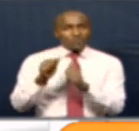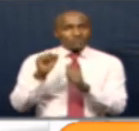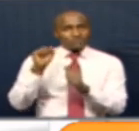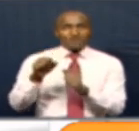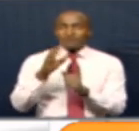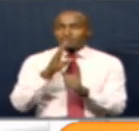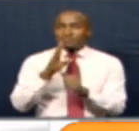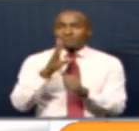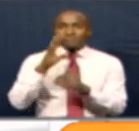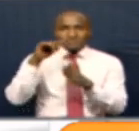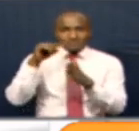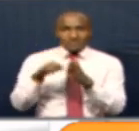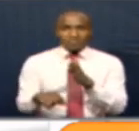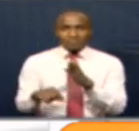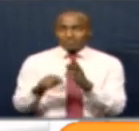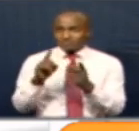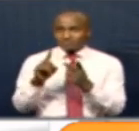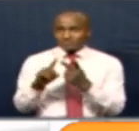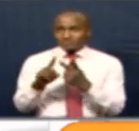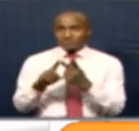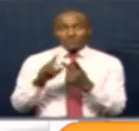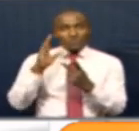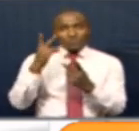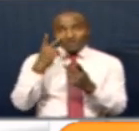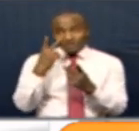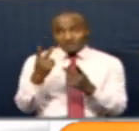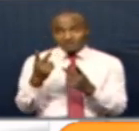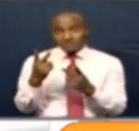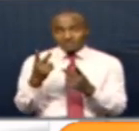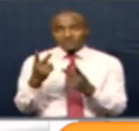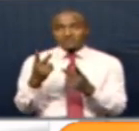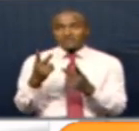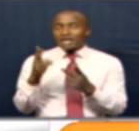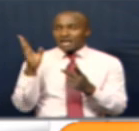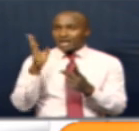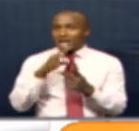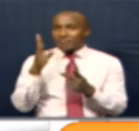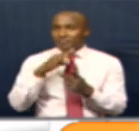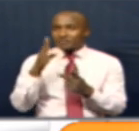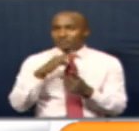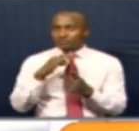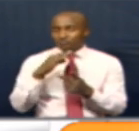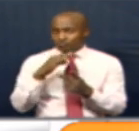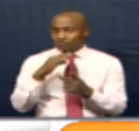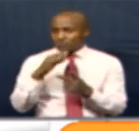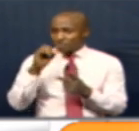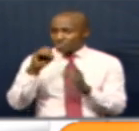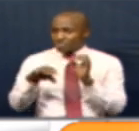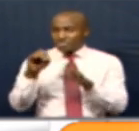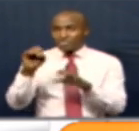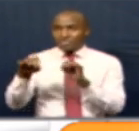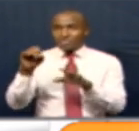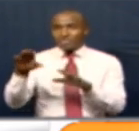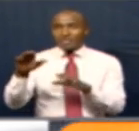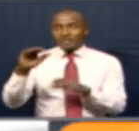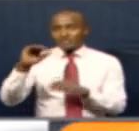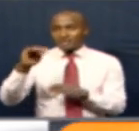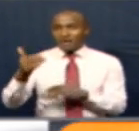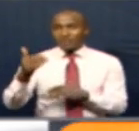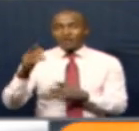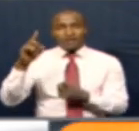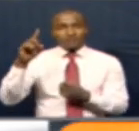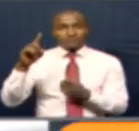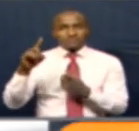in detail. Number two, they should start seeing the piles of garbage that are littering our city start